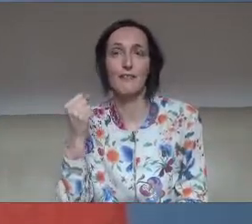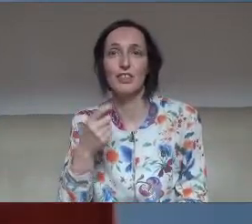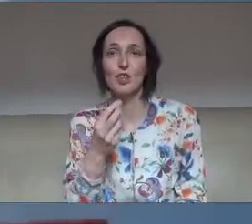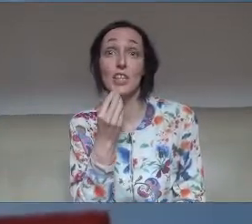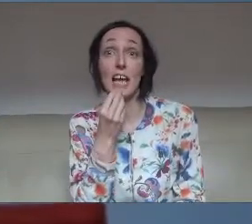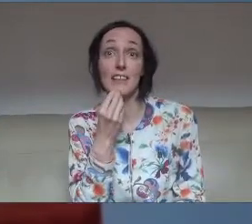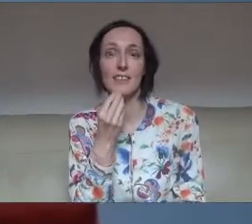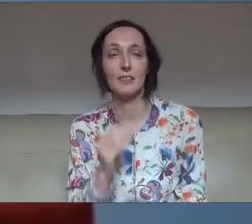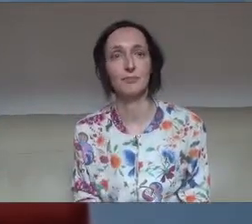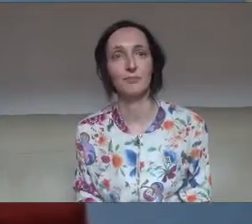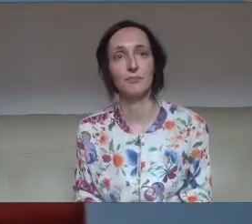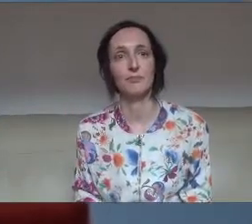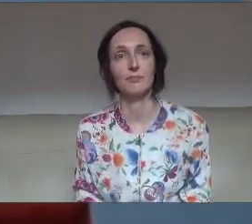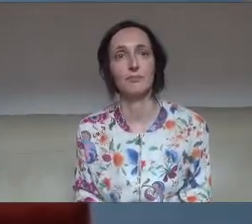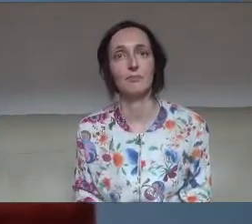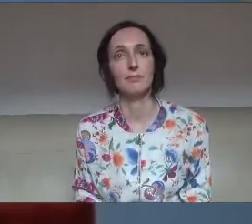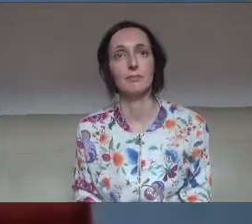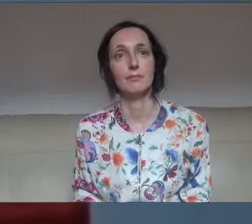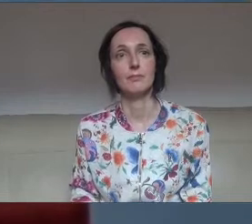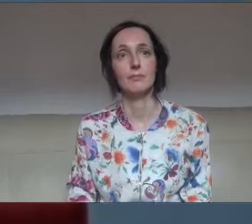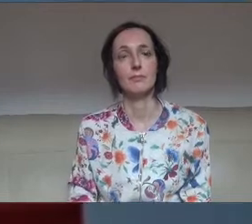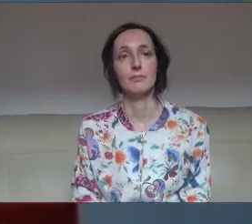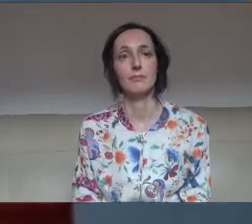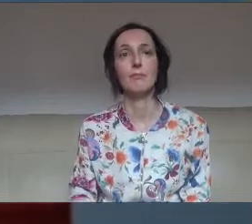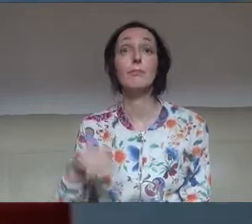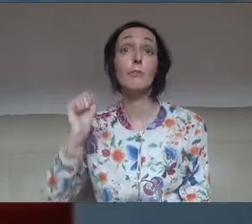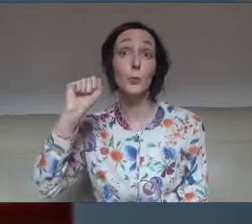Now I have to test. Sorry.